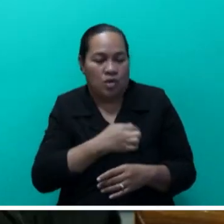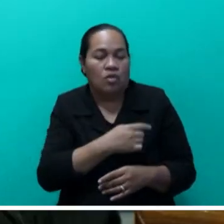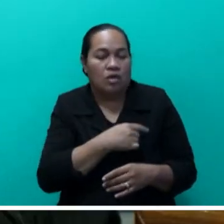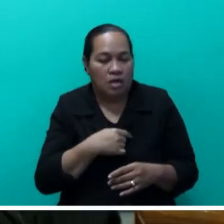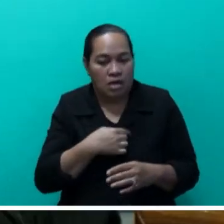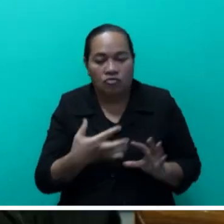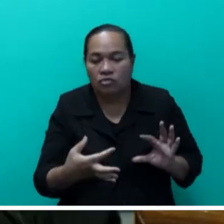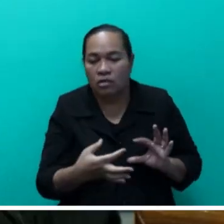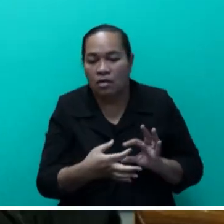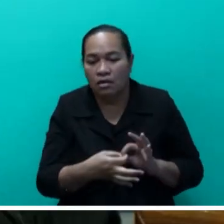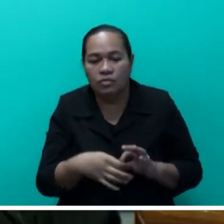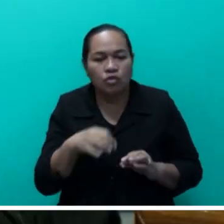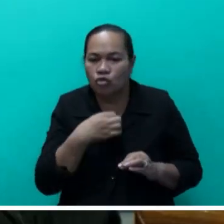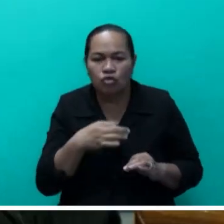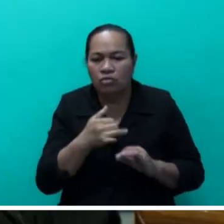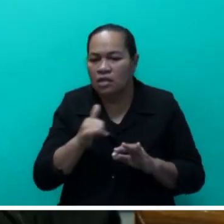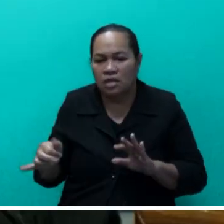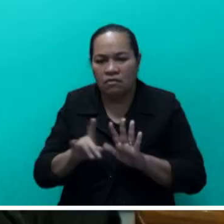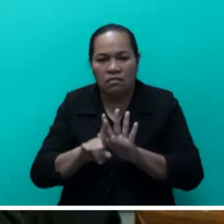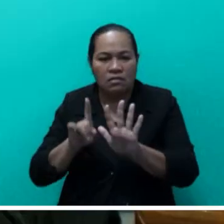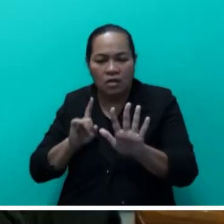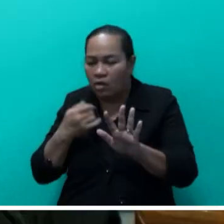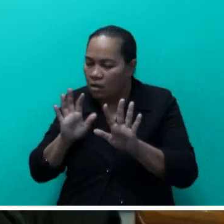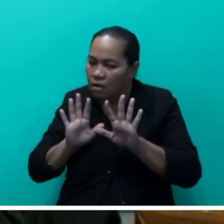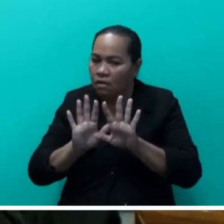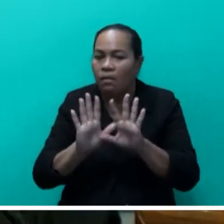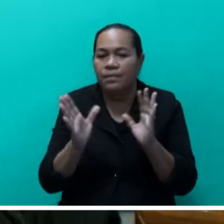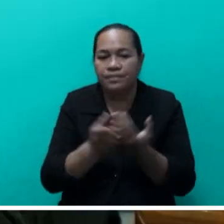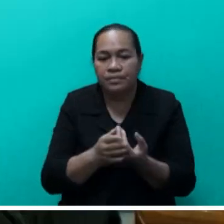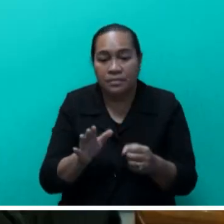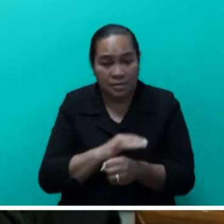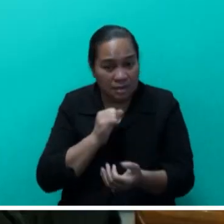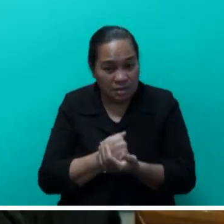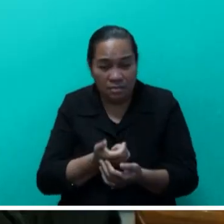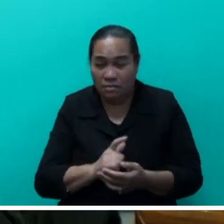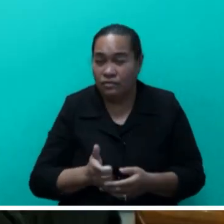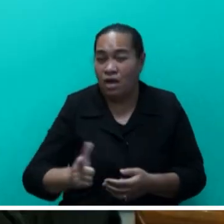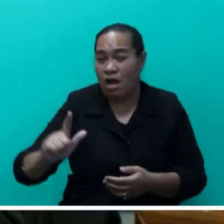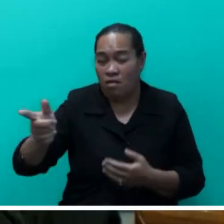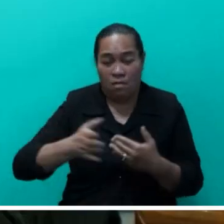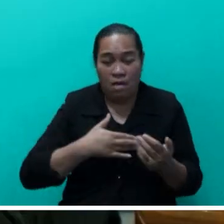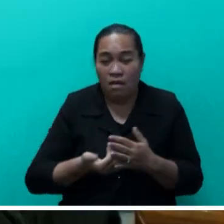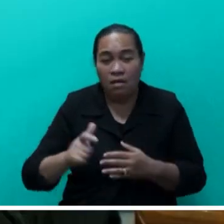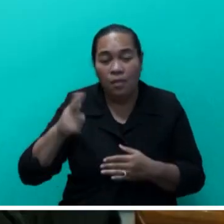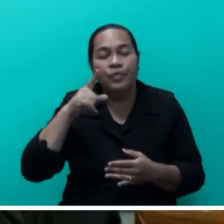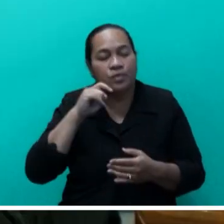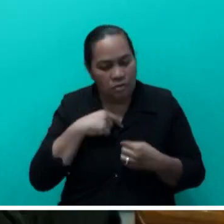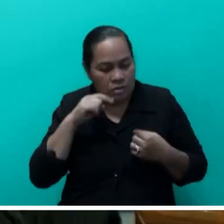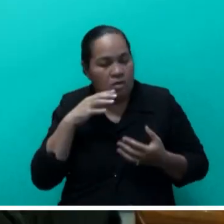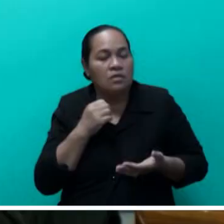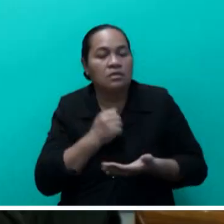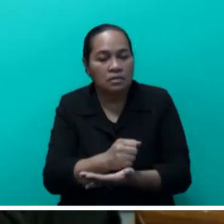of no one should be left behind, ensuring that even the most remote communities receive the support they